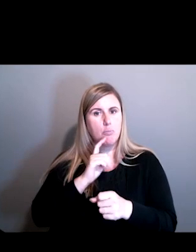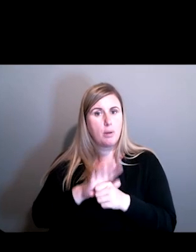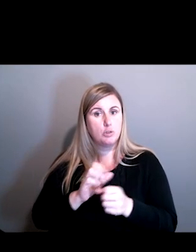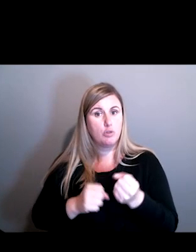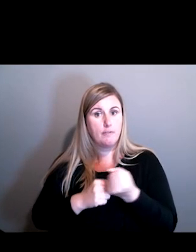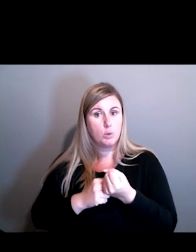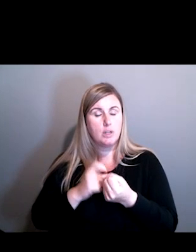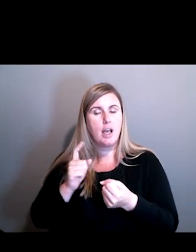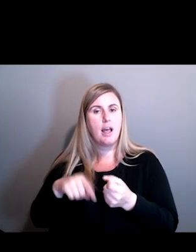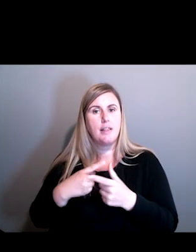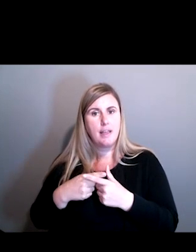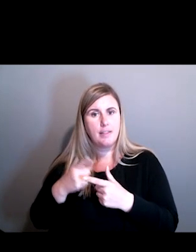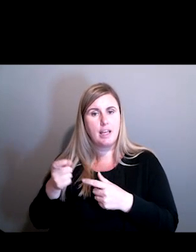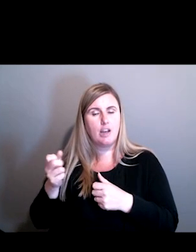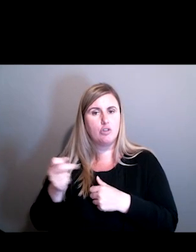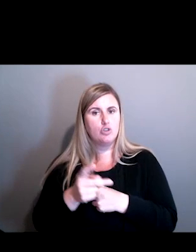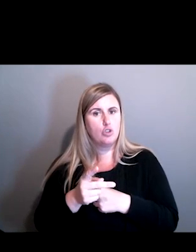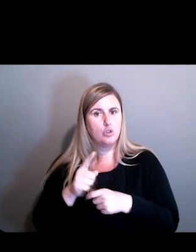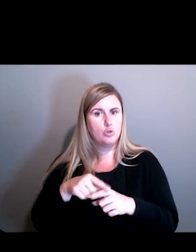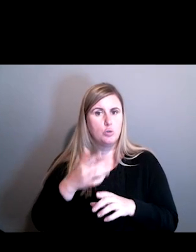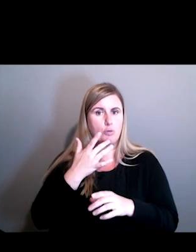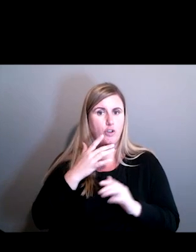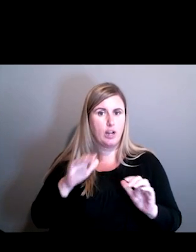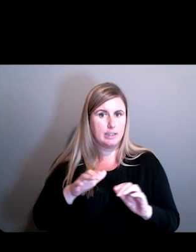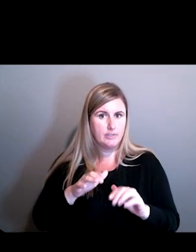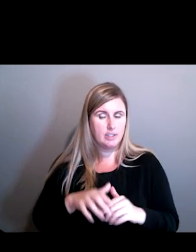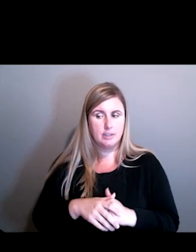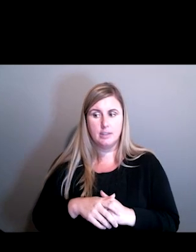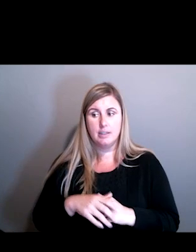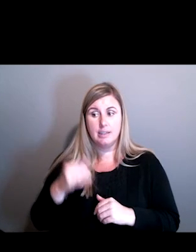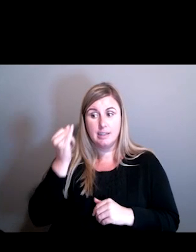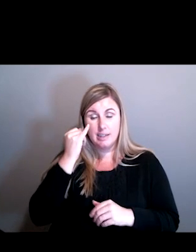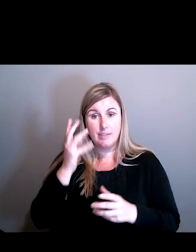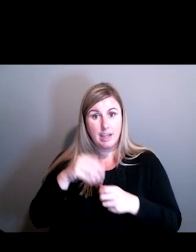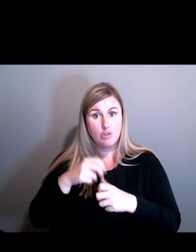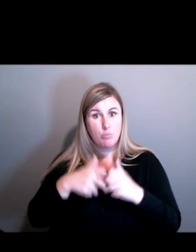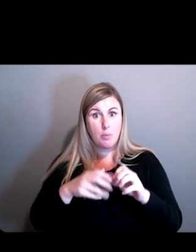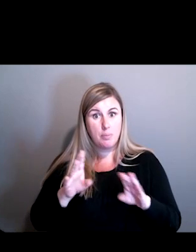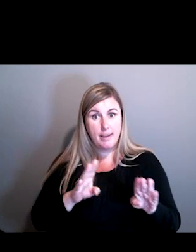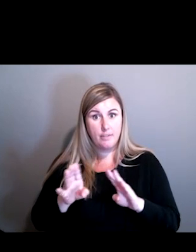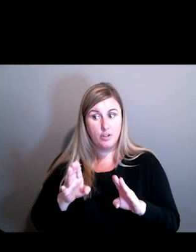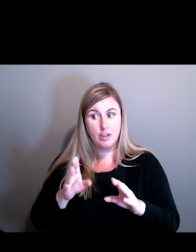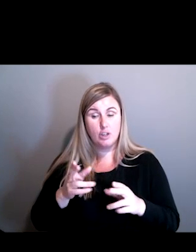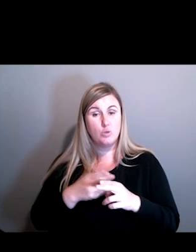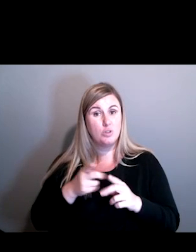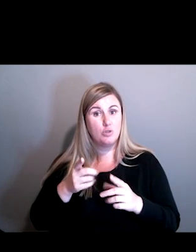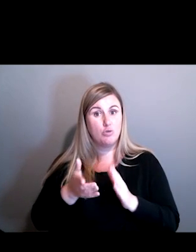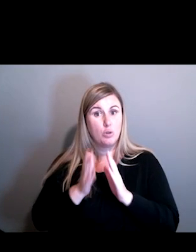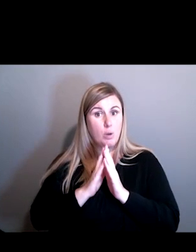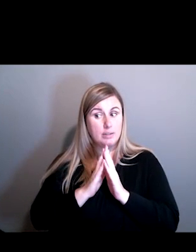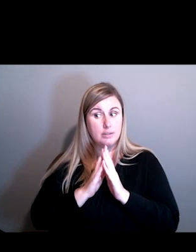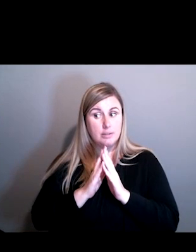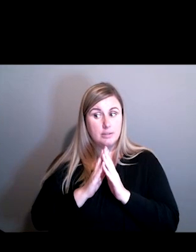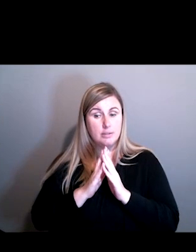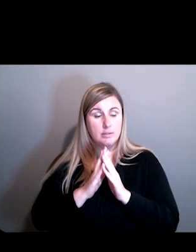reinforcer and have them, and they can return to the preferred activity. If they engage in problem behavior, as soon as you request